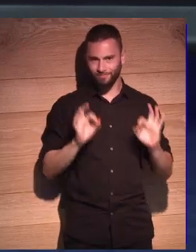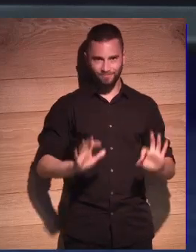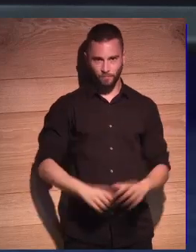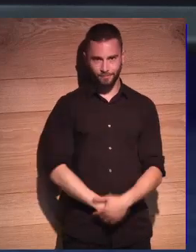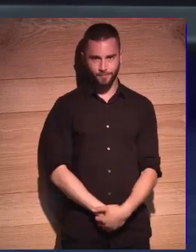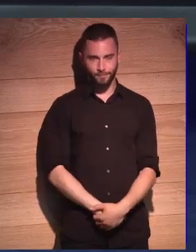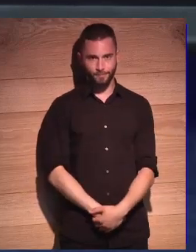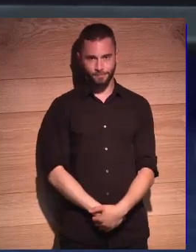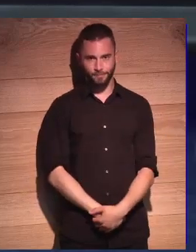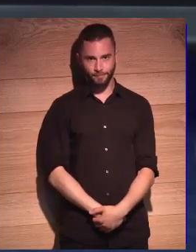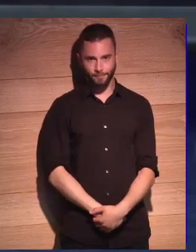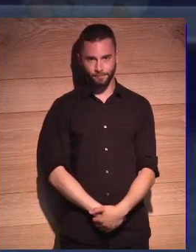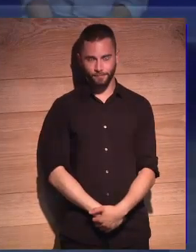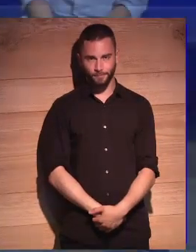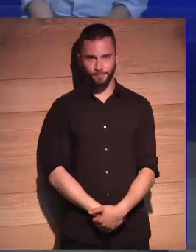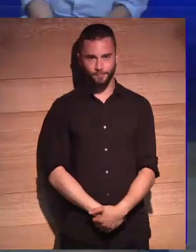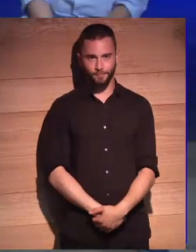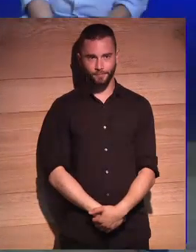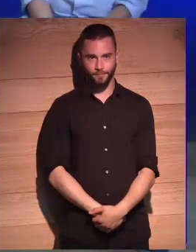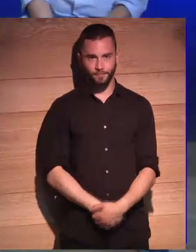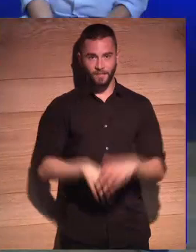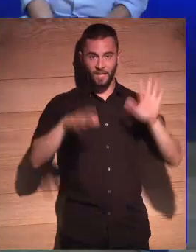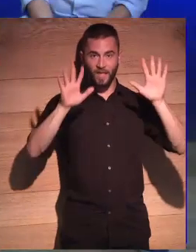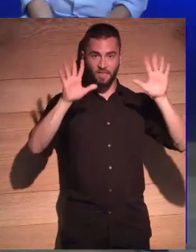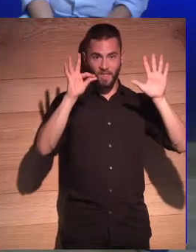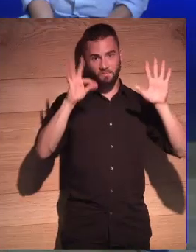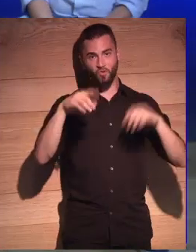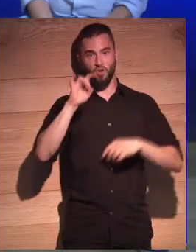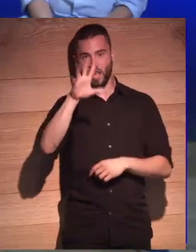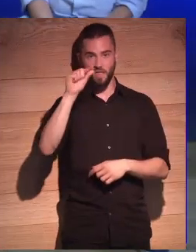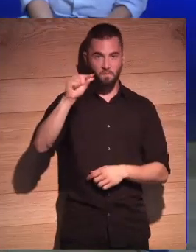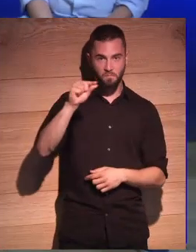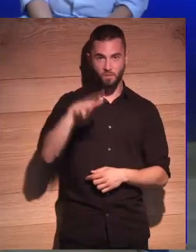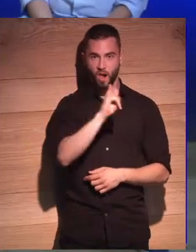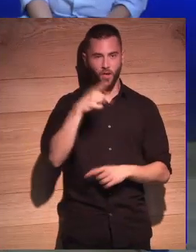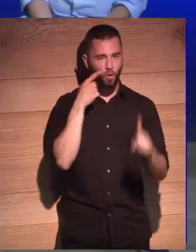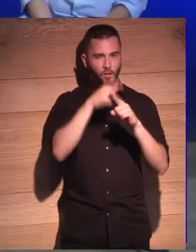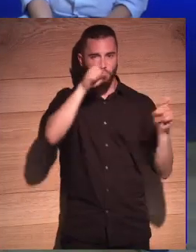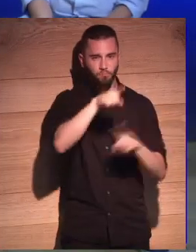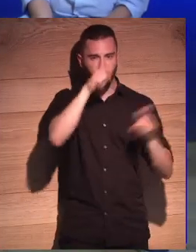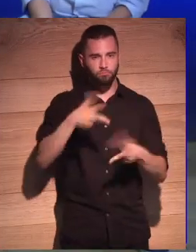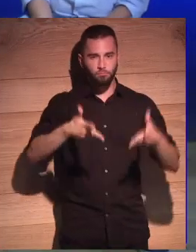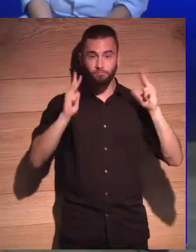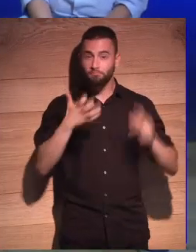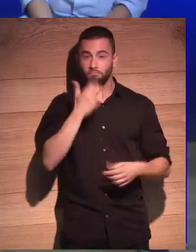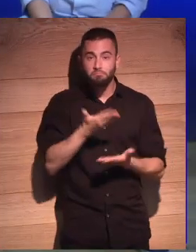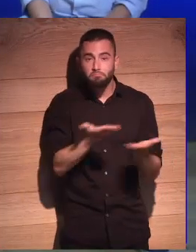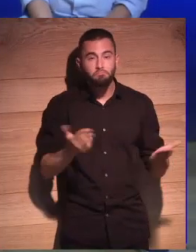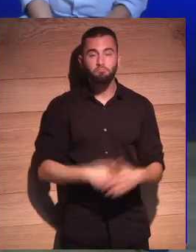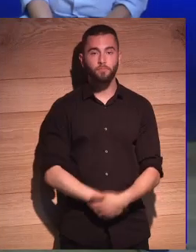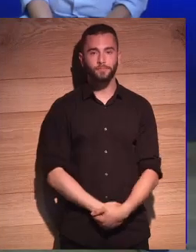ultimate goal that we all have. Yes, absolutely. 15 minutos. We still have 10-15 minutes to go if you have any